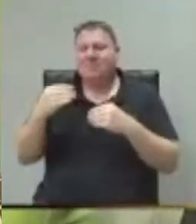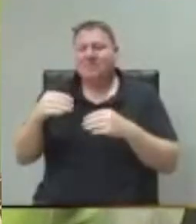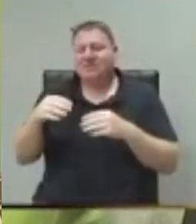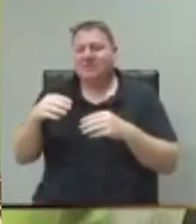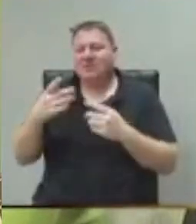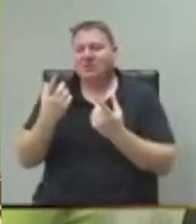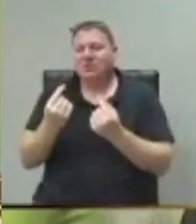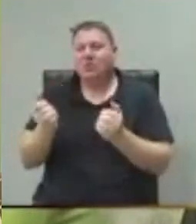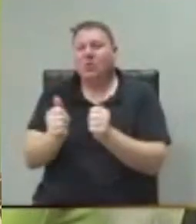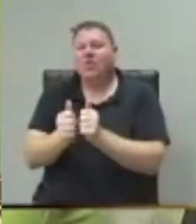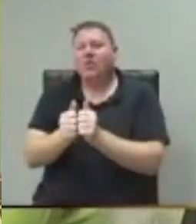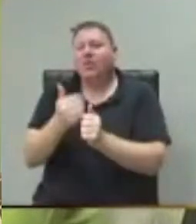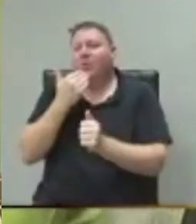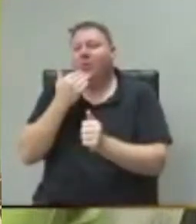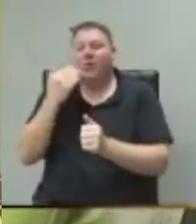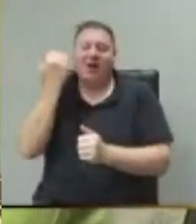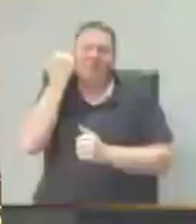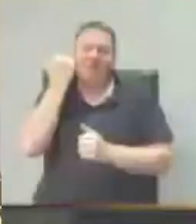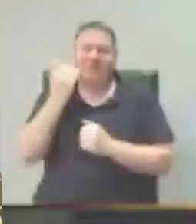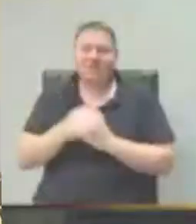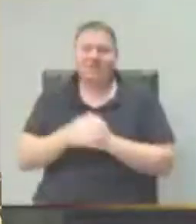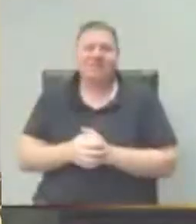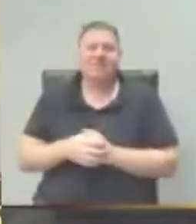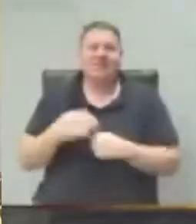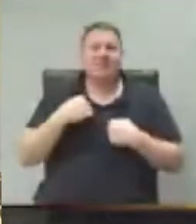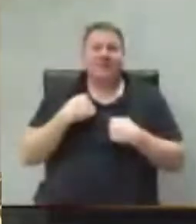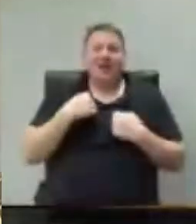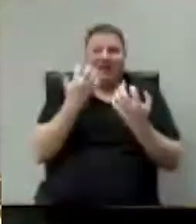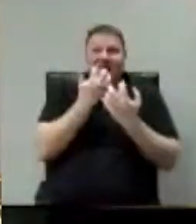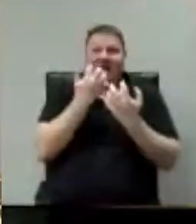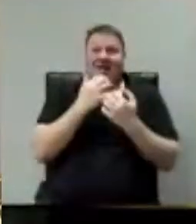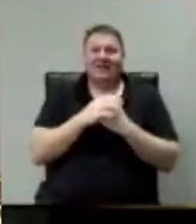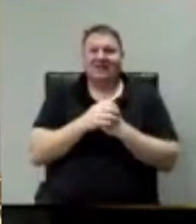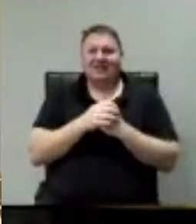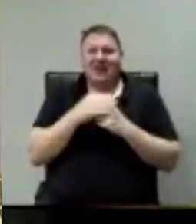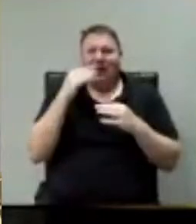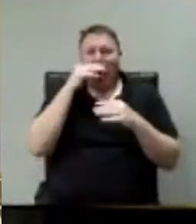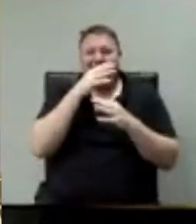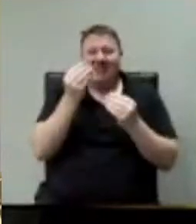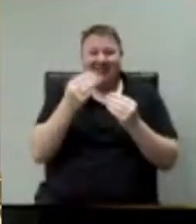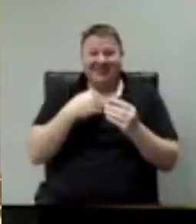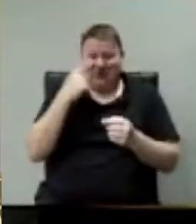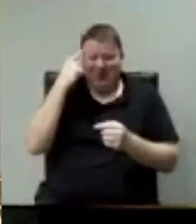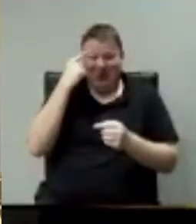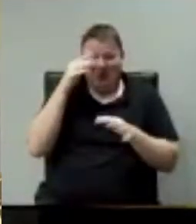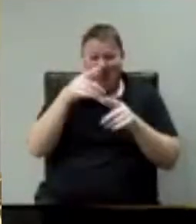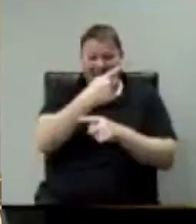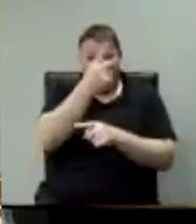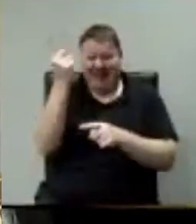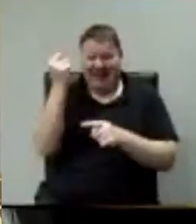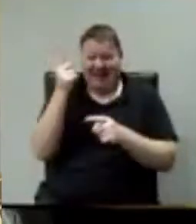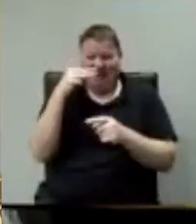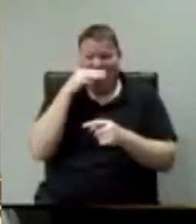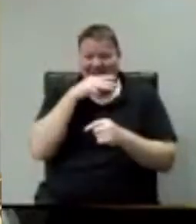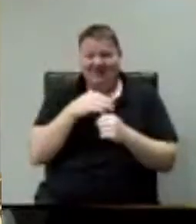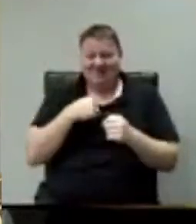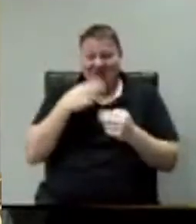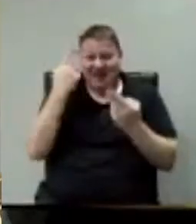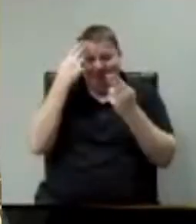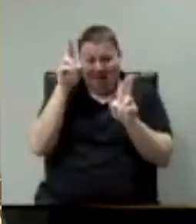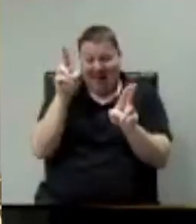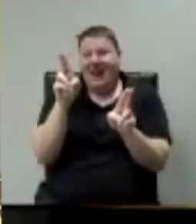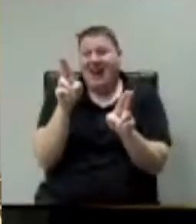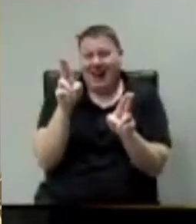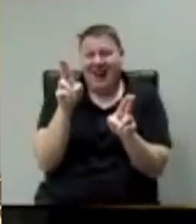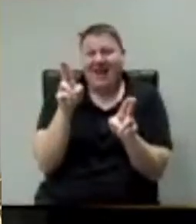government? Yeah. No, well, I was just afraid that people would say like weird stuff. You know how people can be. So I'm very humbled